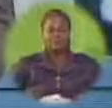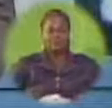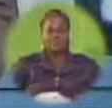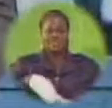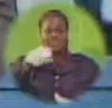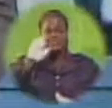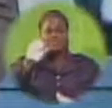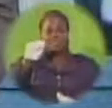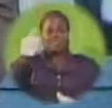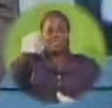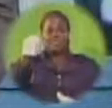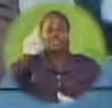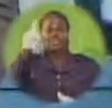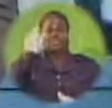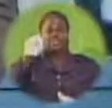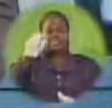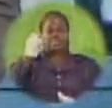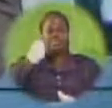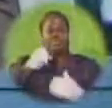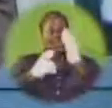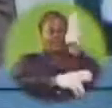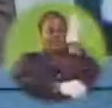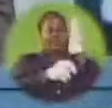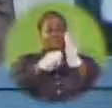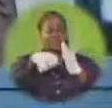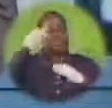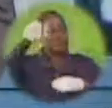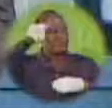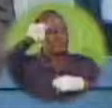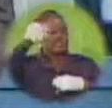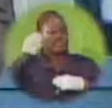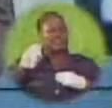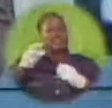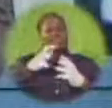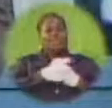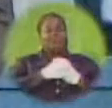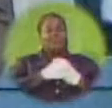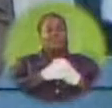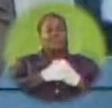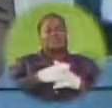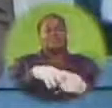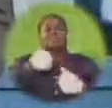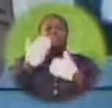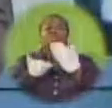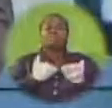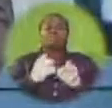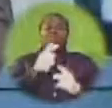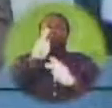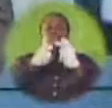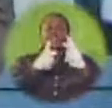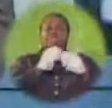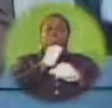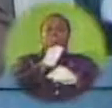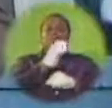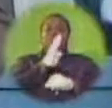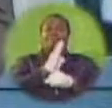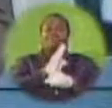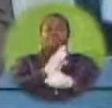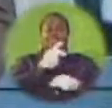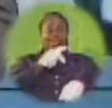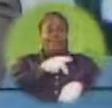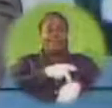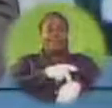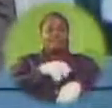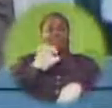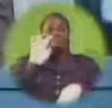Canada's Foreign Minister of State of Foreign Affairs, Americas and Consular Services will visit Antigua and Barbuda as part